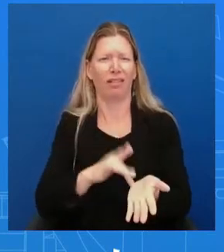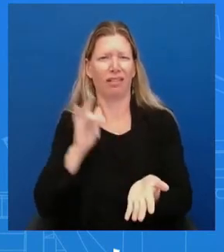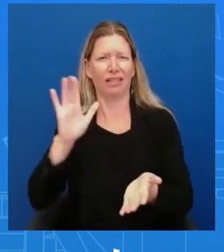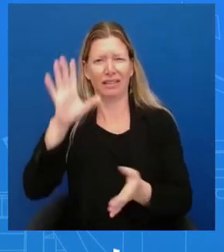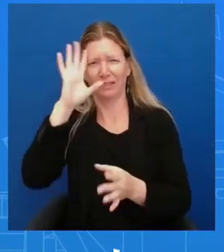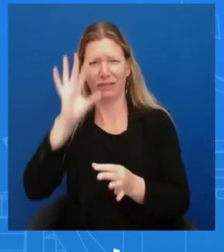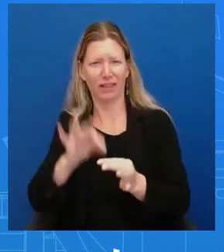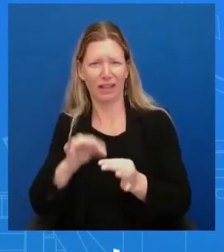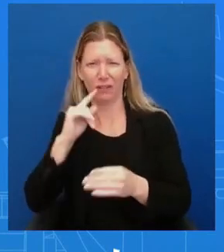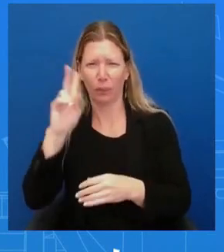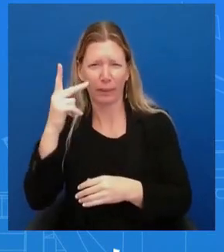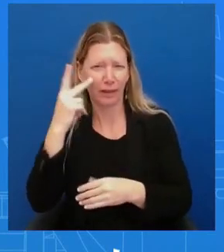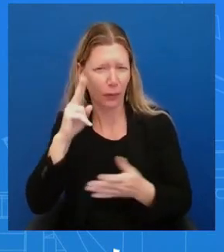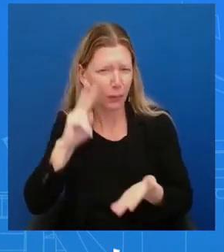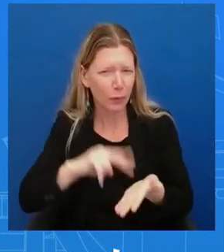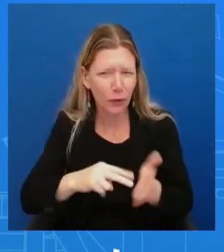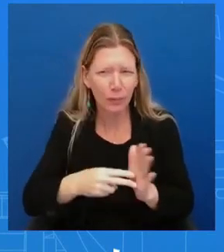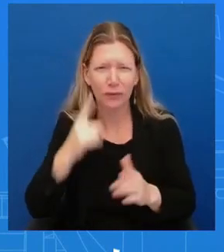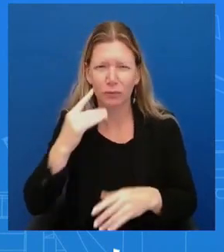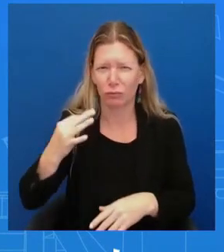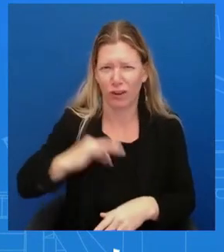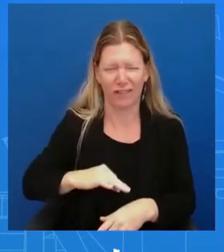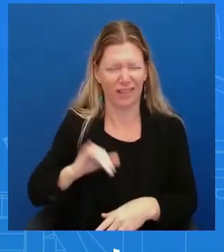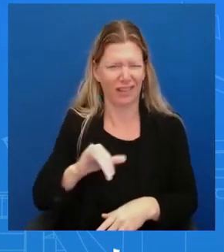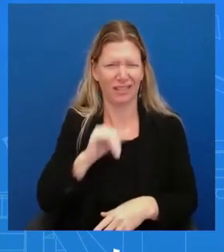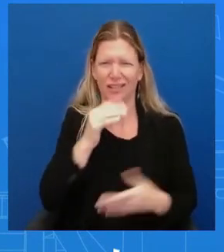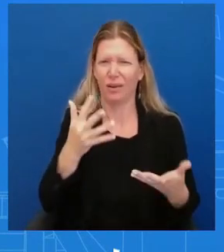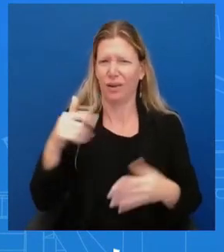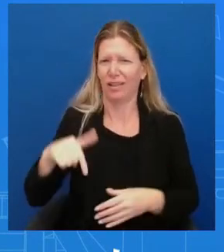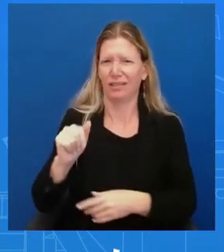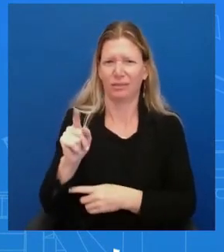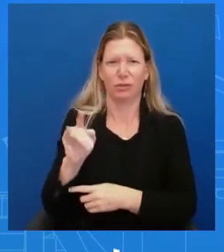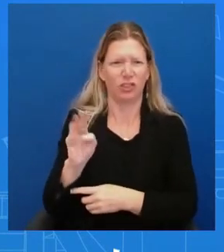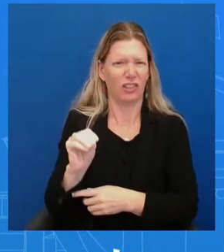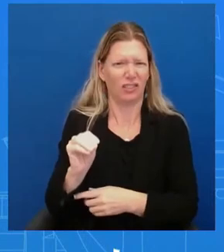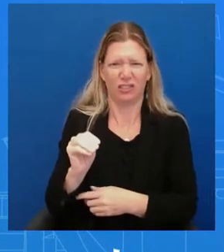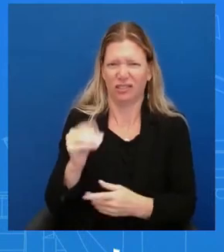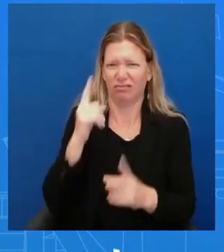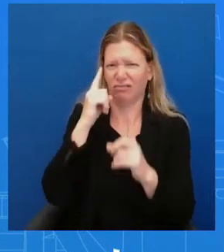a leader is about. And this misinformation out there is